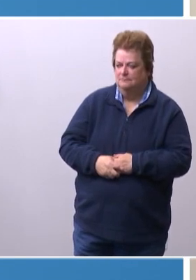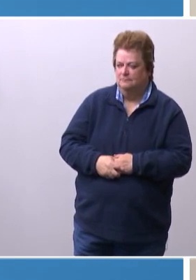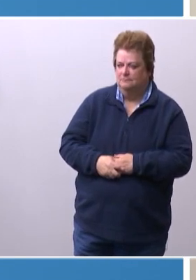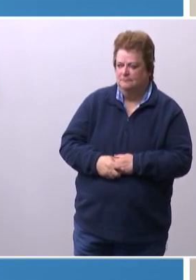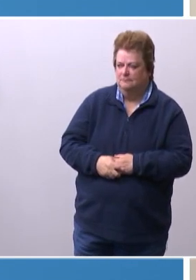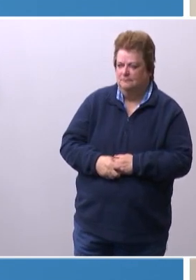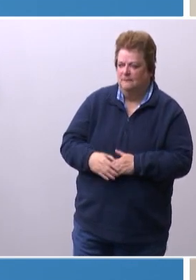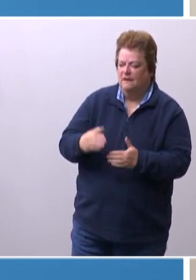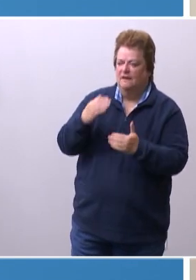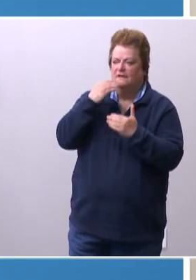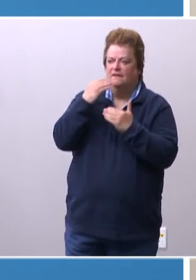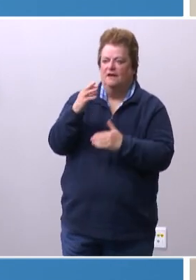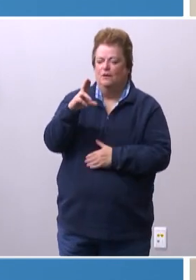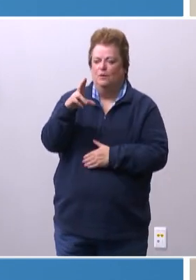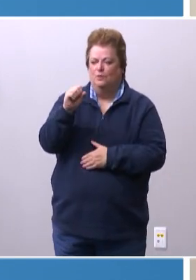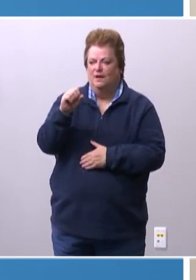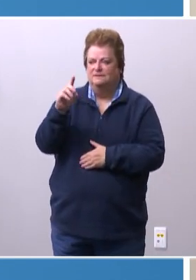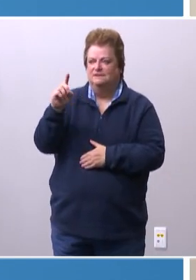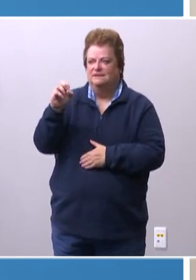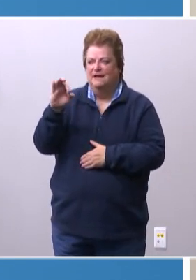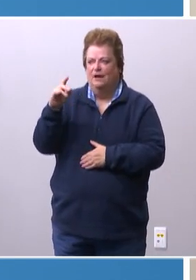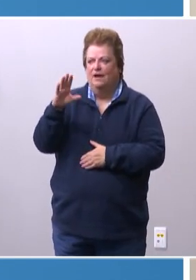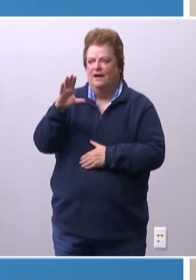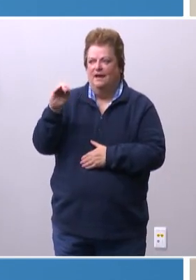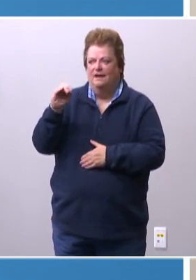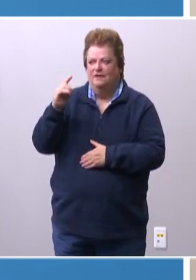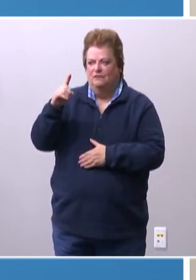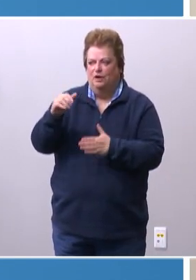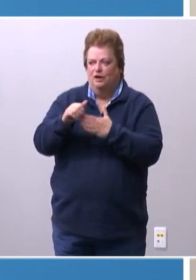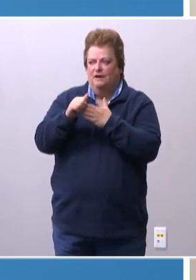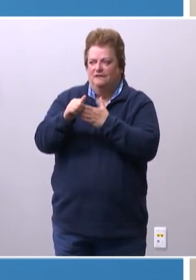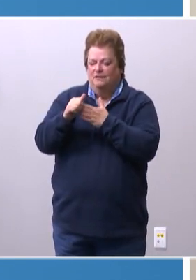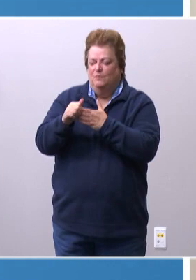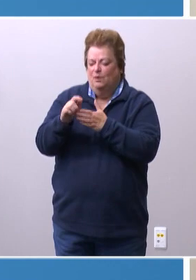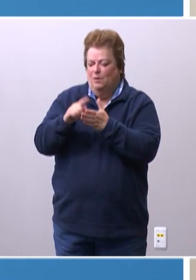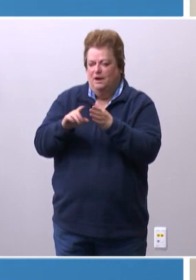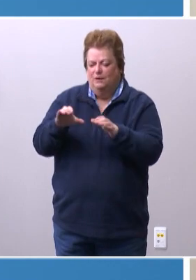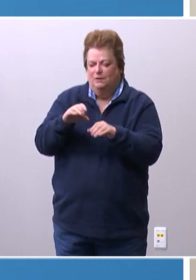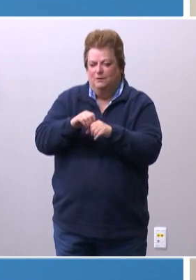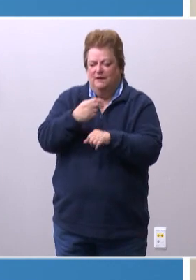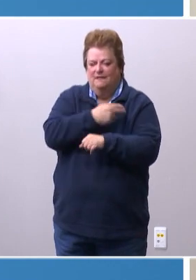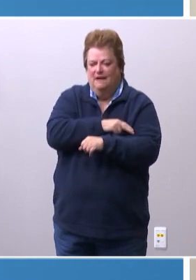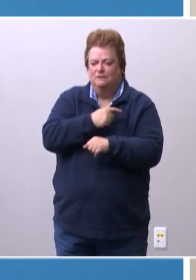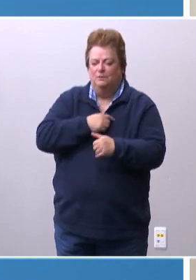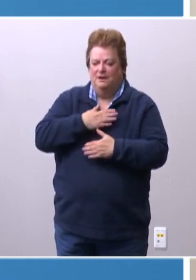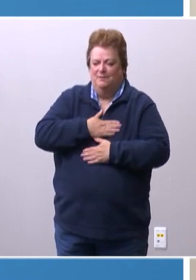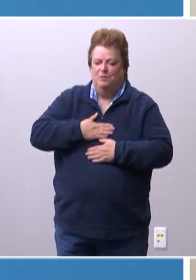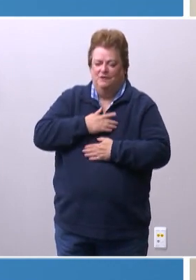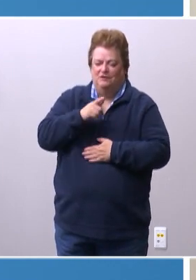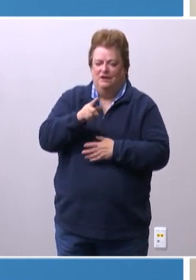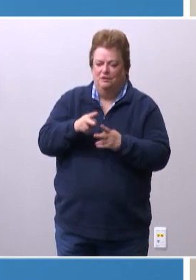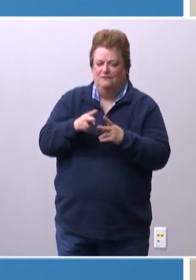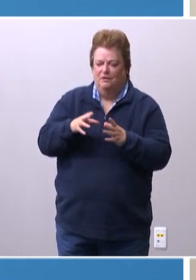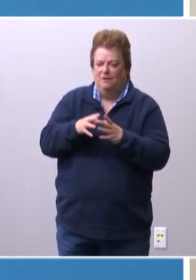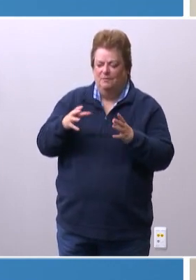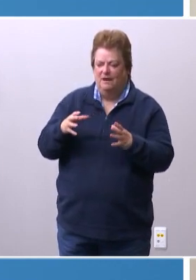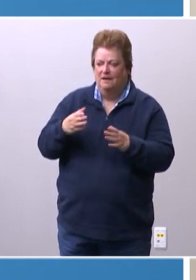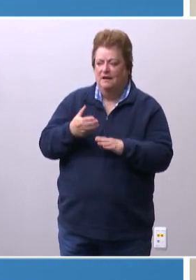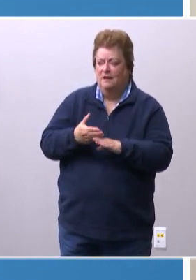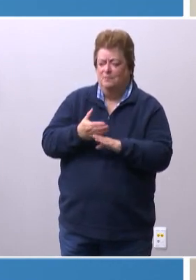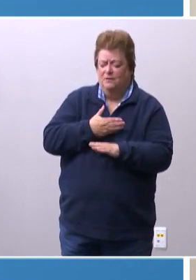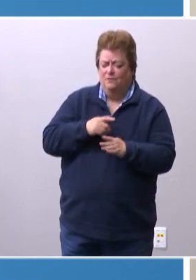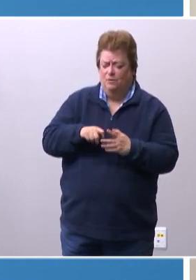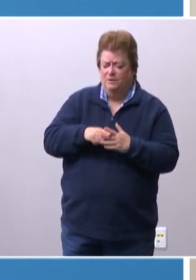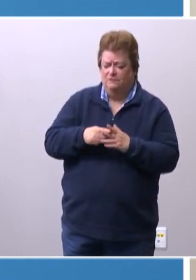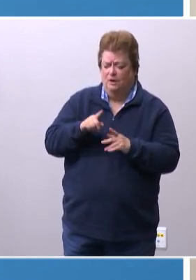Thank you so much, Russ and Derek, for your leadership and everything that you and your teams are doing in our hospitals. We appreciate you so much. Before we go to